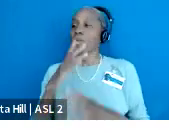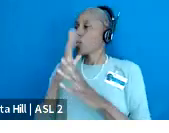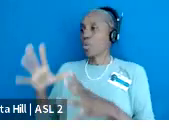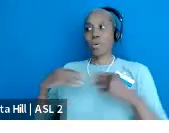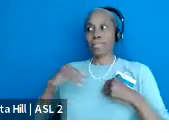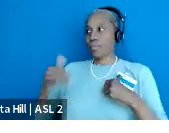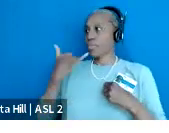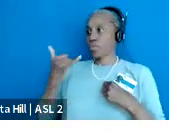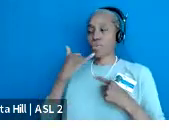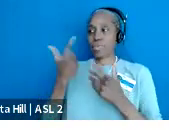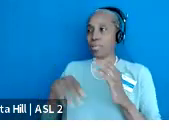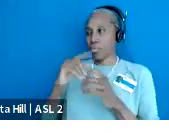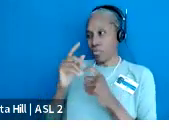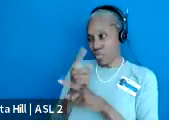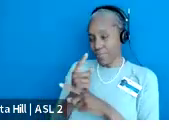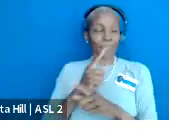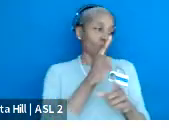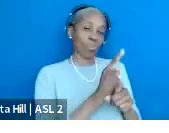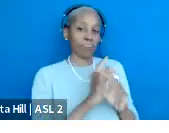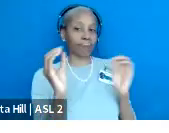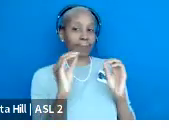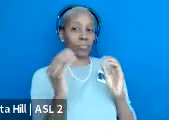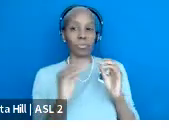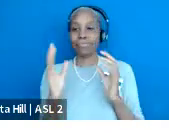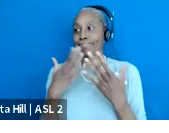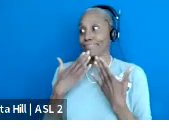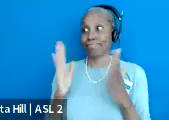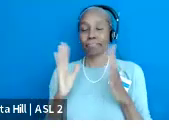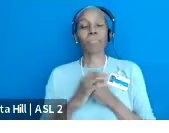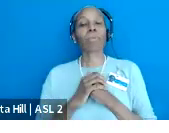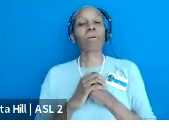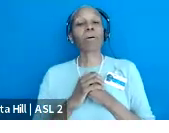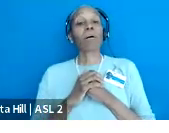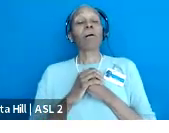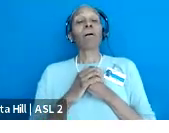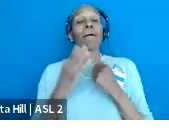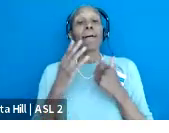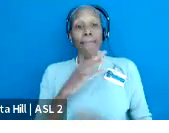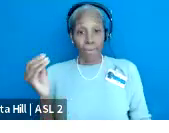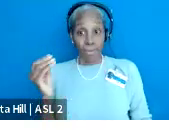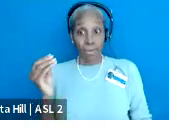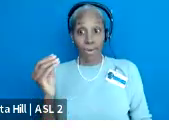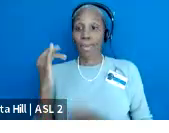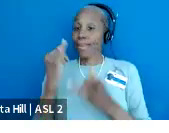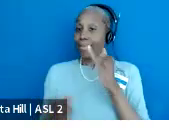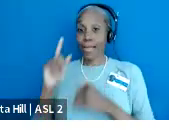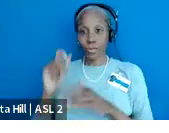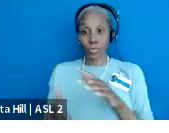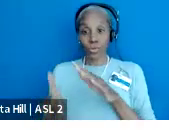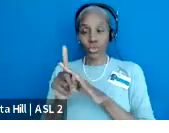take those calls anymore, though. Is that correct? That's correct. All right. So, thank you. And the one last